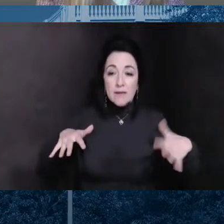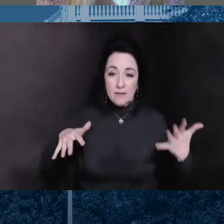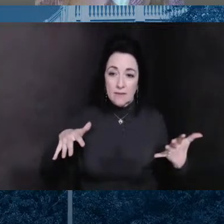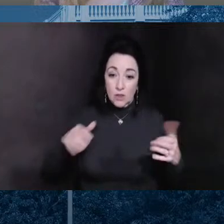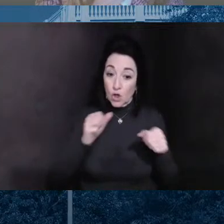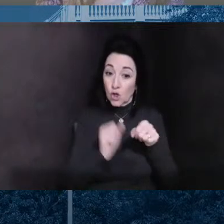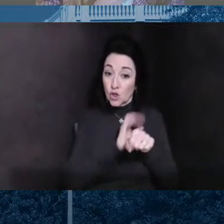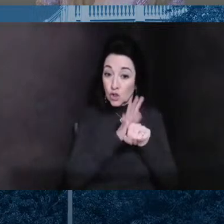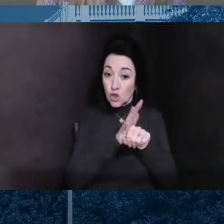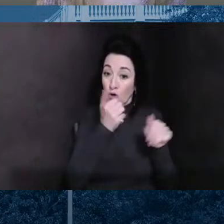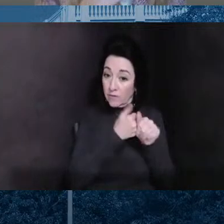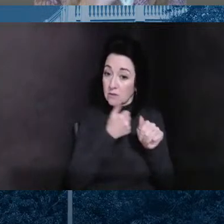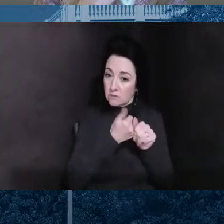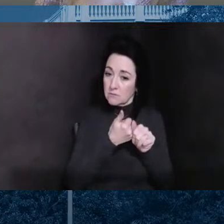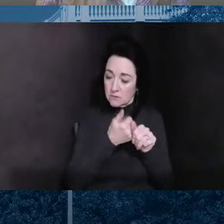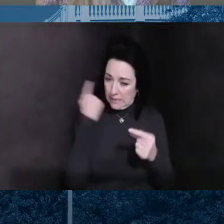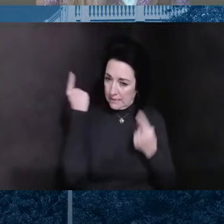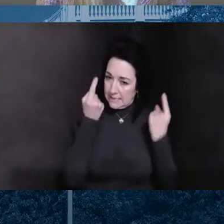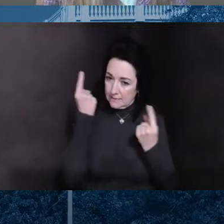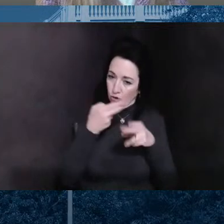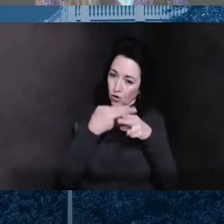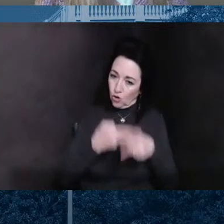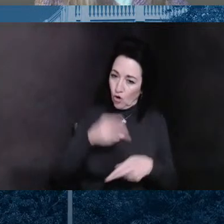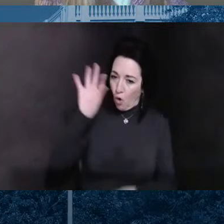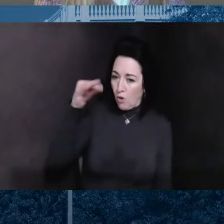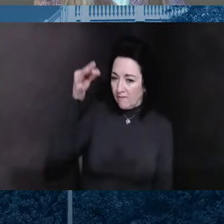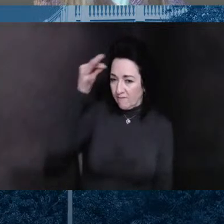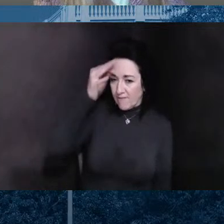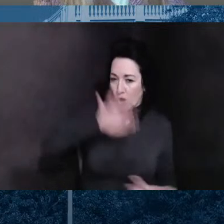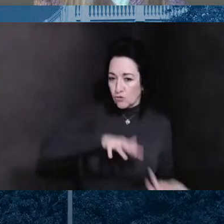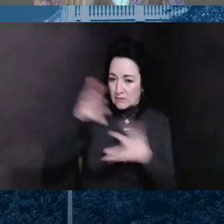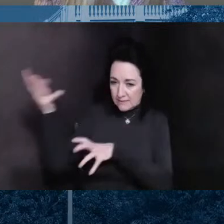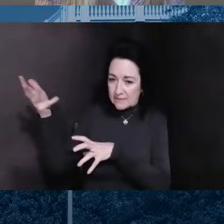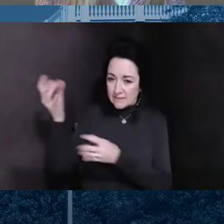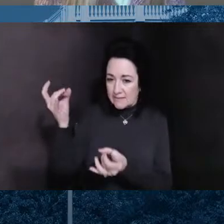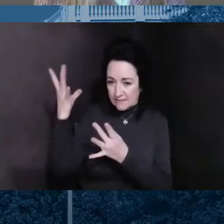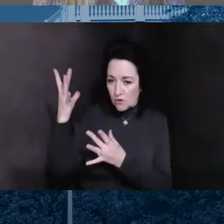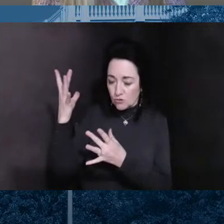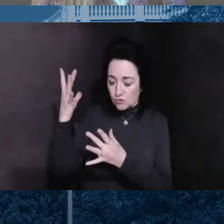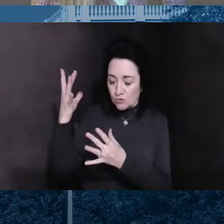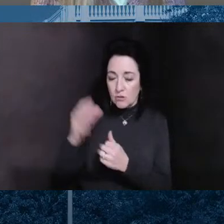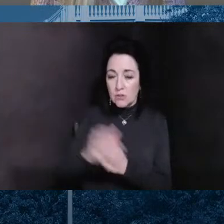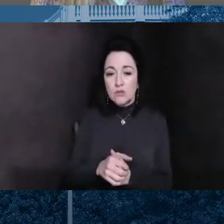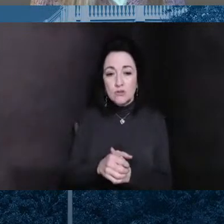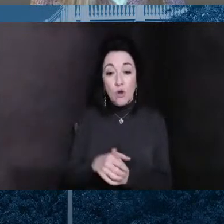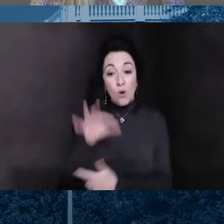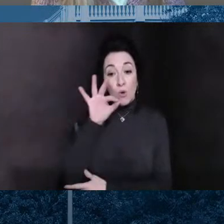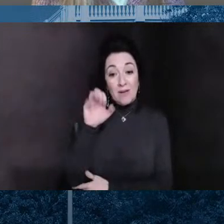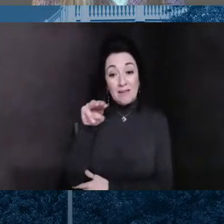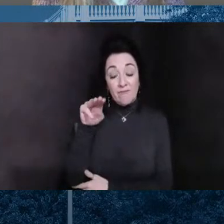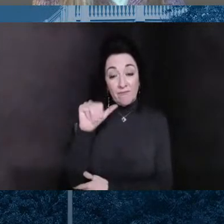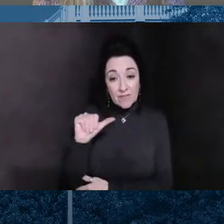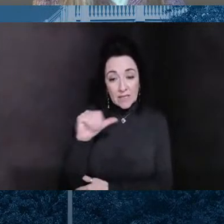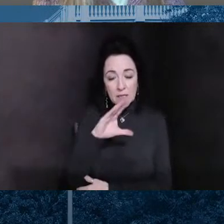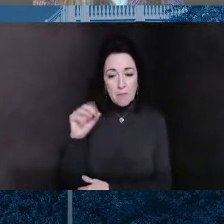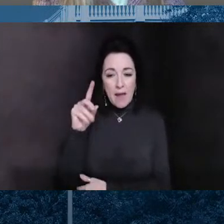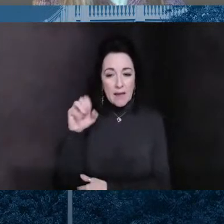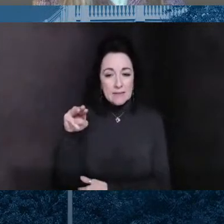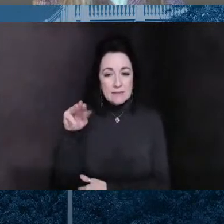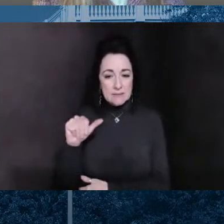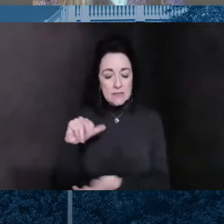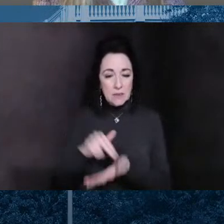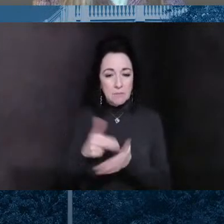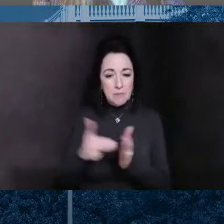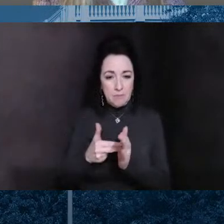considered a federal disaster declaration, opening up FEMA funding to support state and local government and some eligible